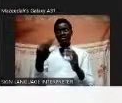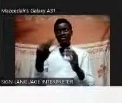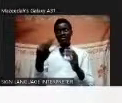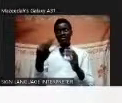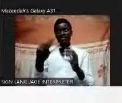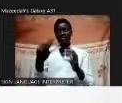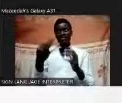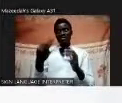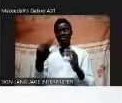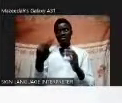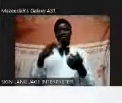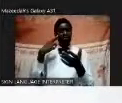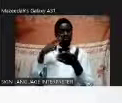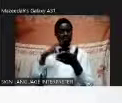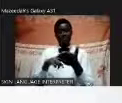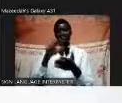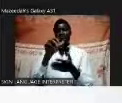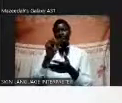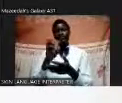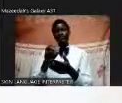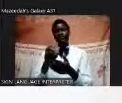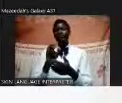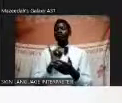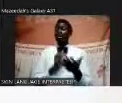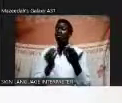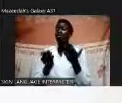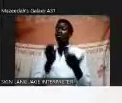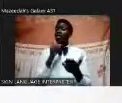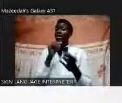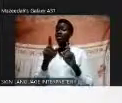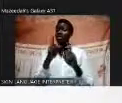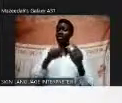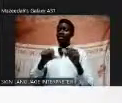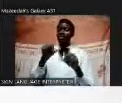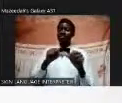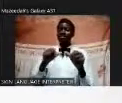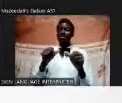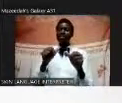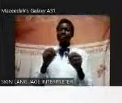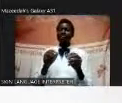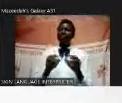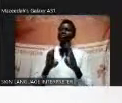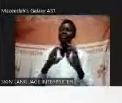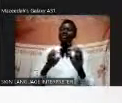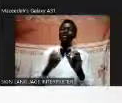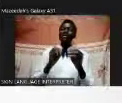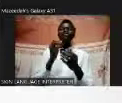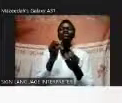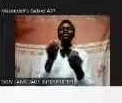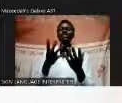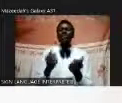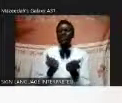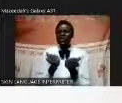Okay, so I might not talk about courses, so many courses, because there are so many risk